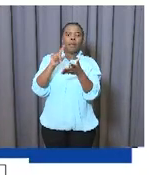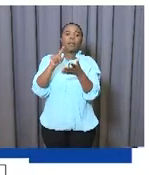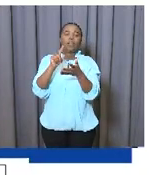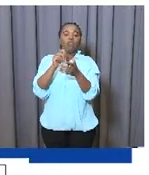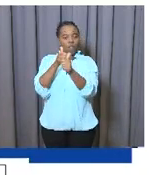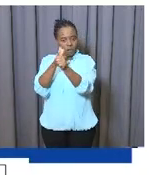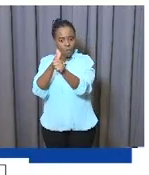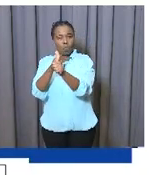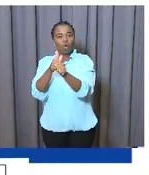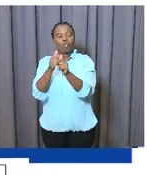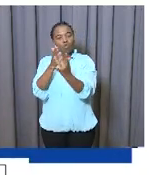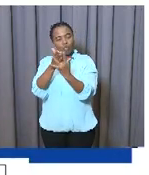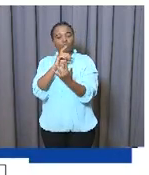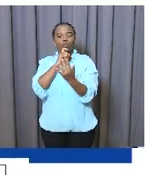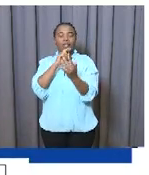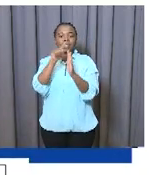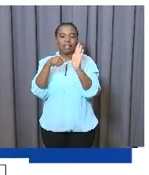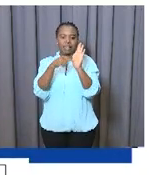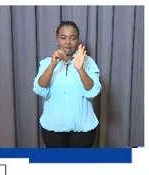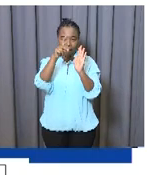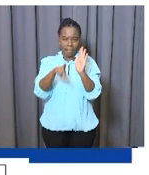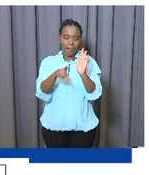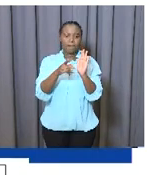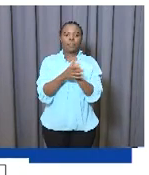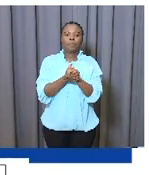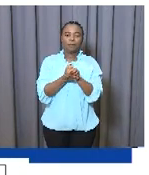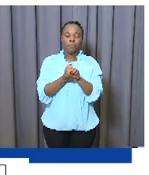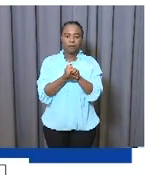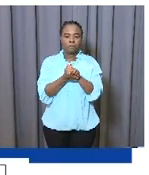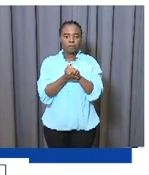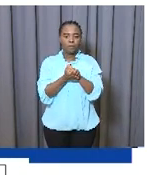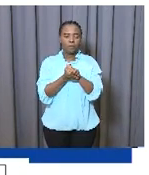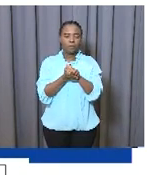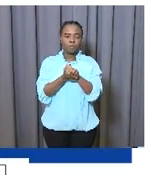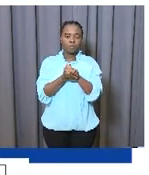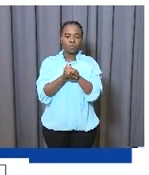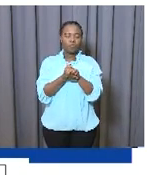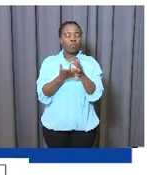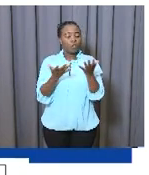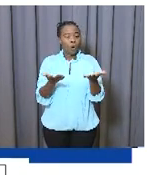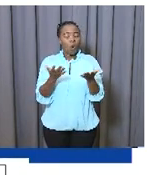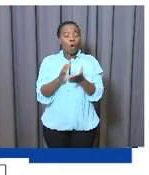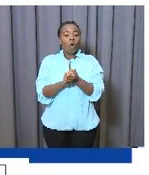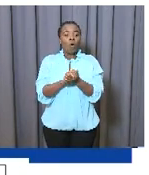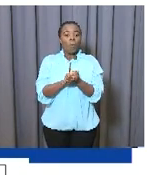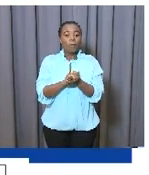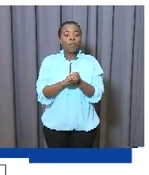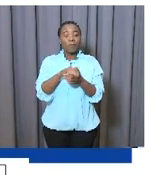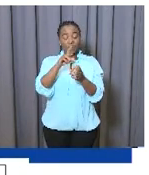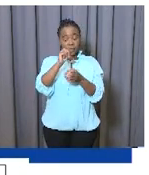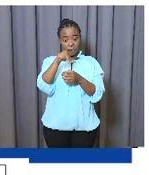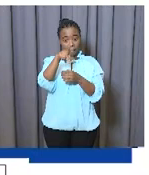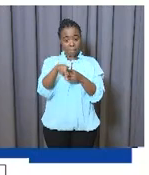where the highest level of vulnerability is. So on this map, you would